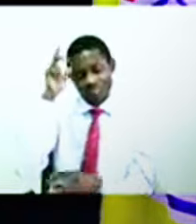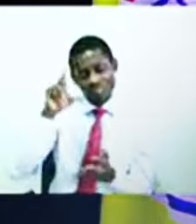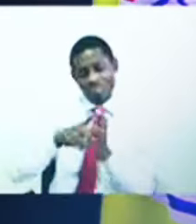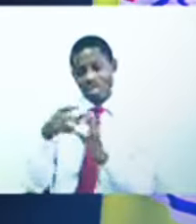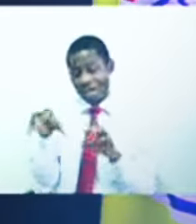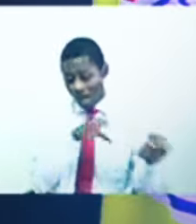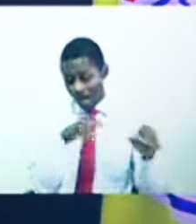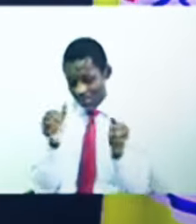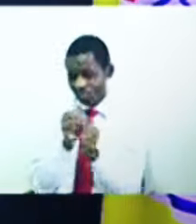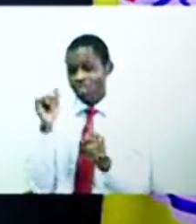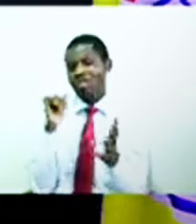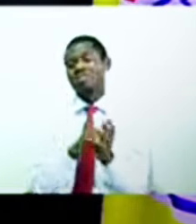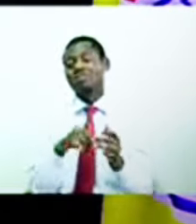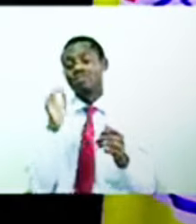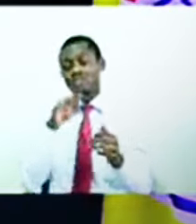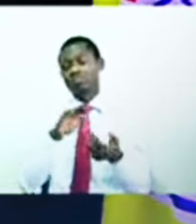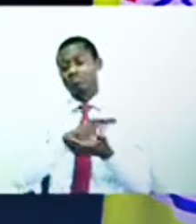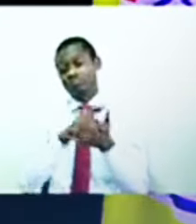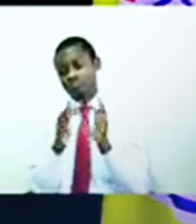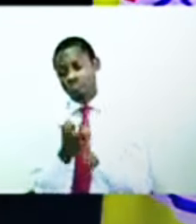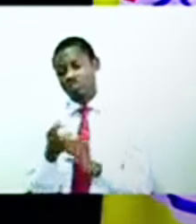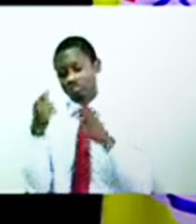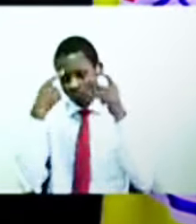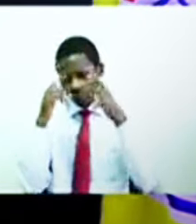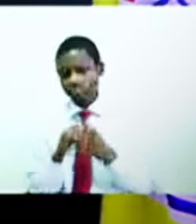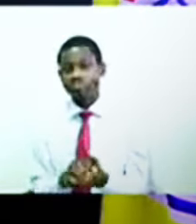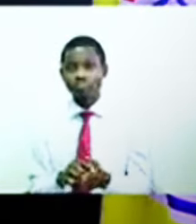From verse 7 to